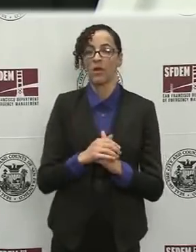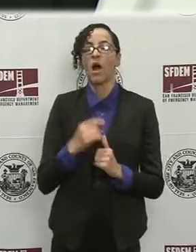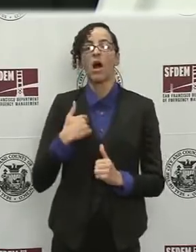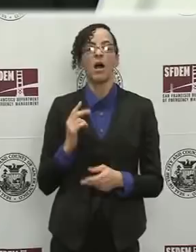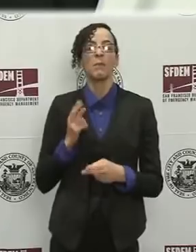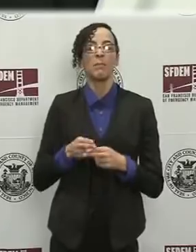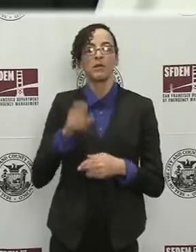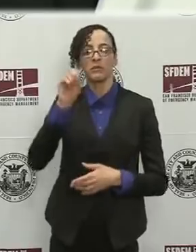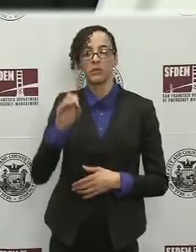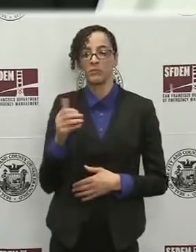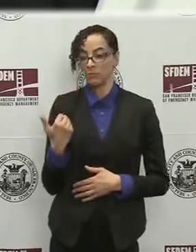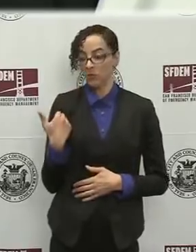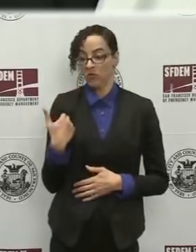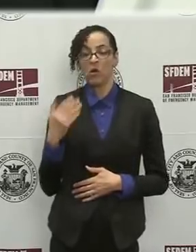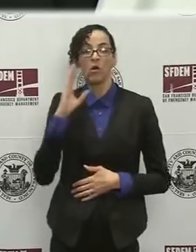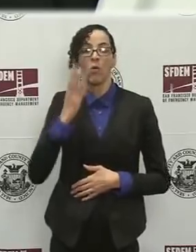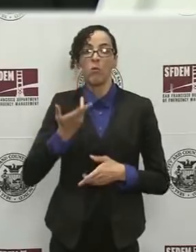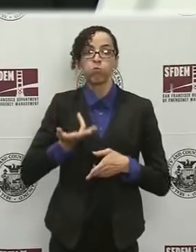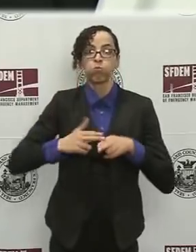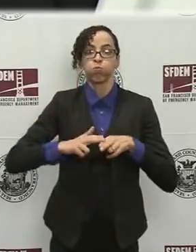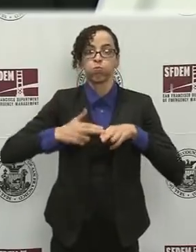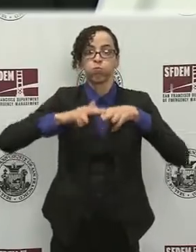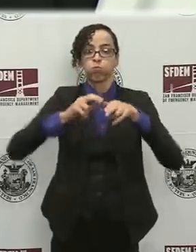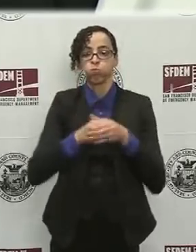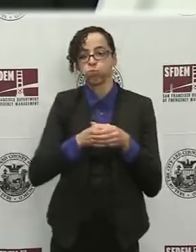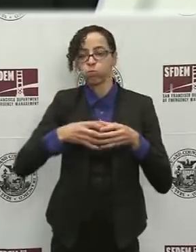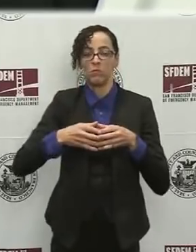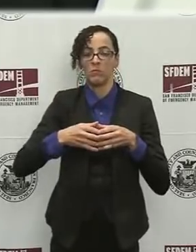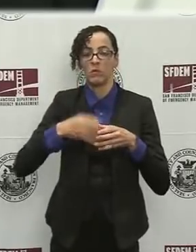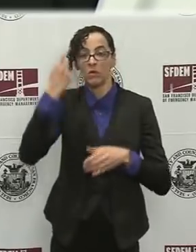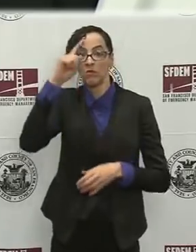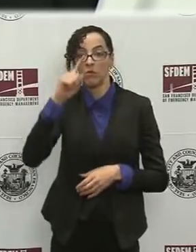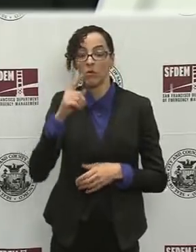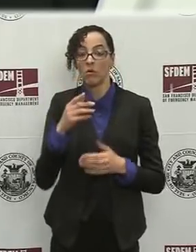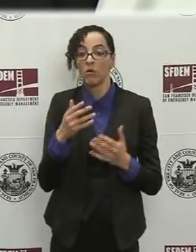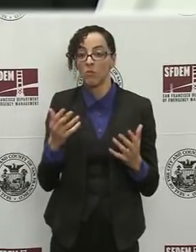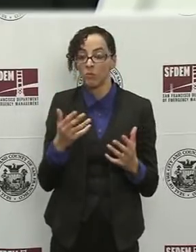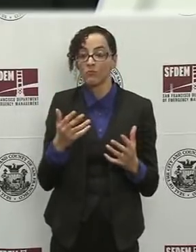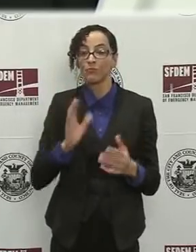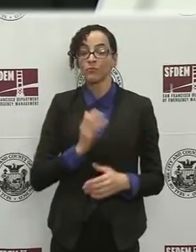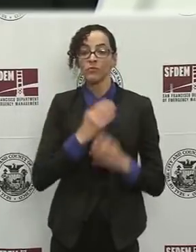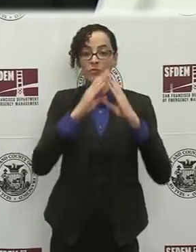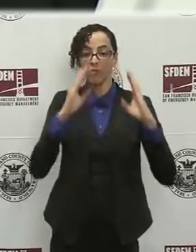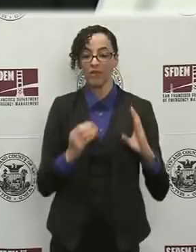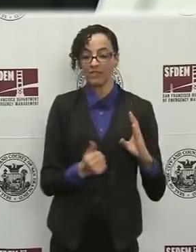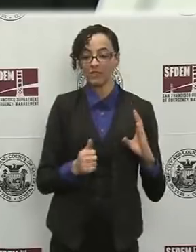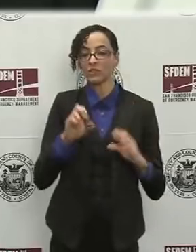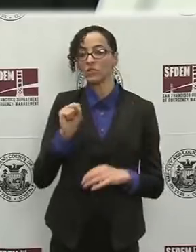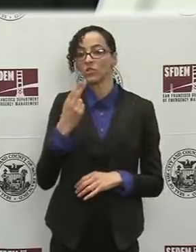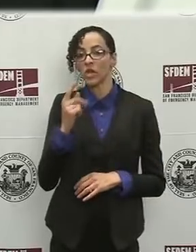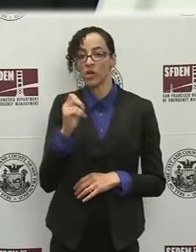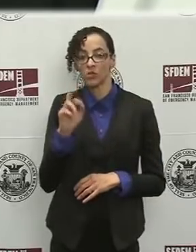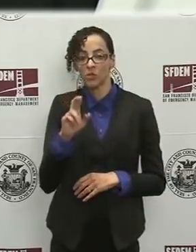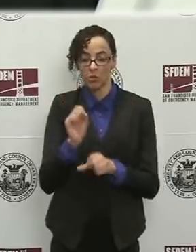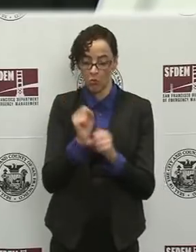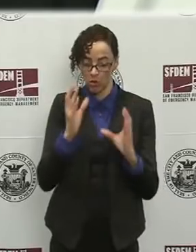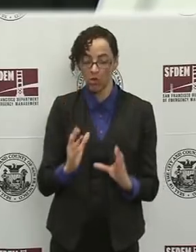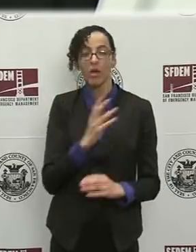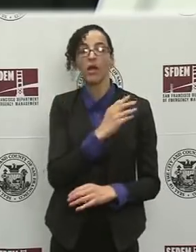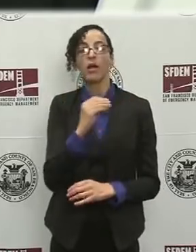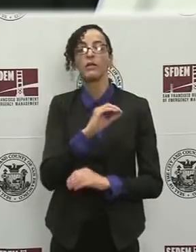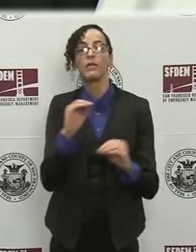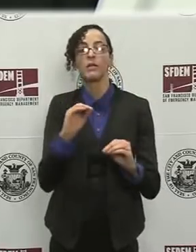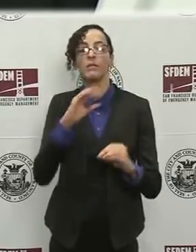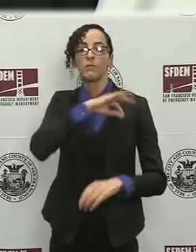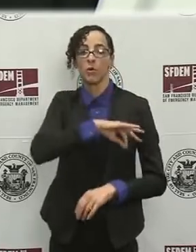we will begin to expand it for some of our shelter workers and nonprofit workers and those other essential